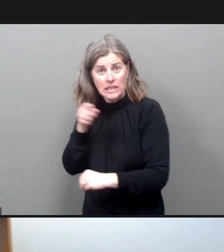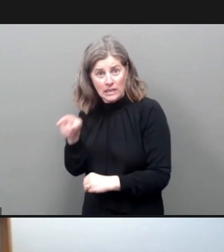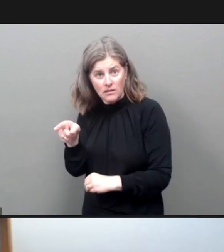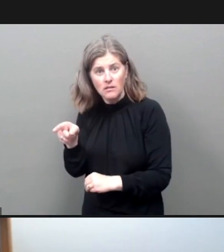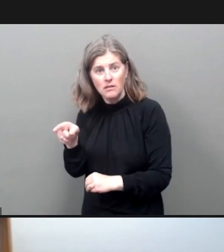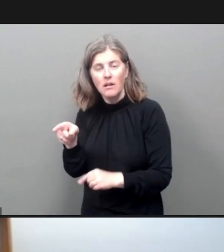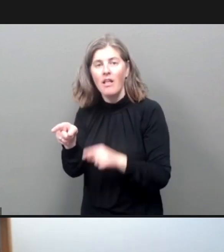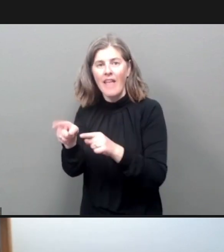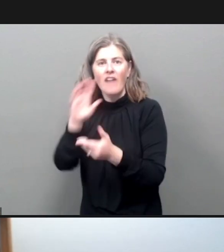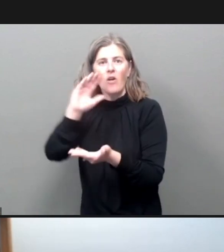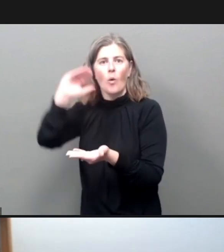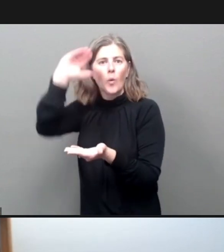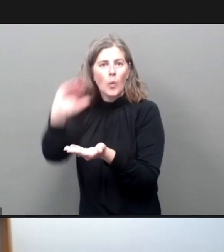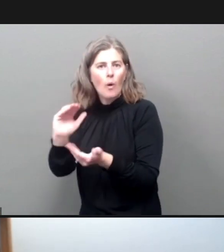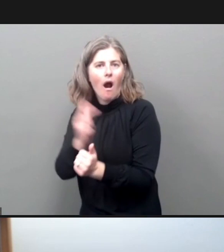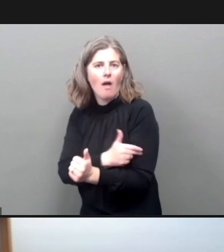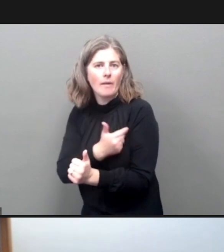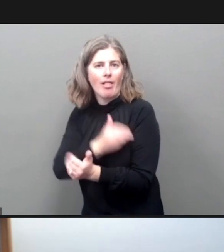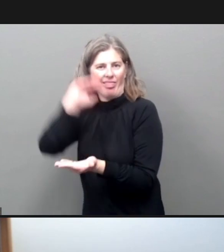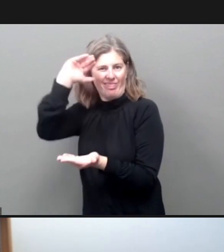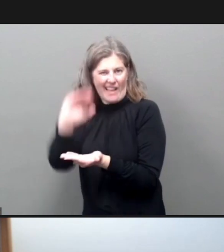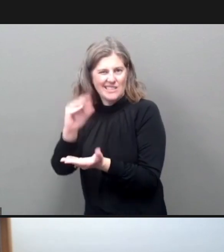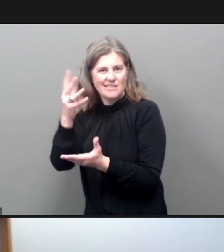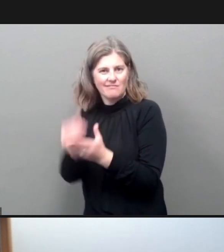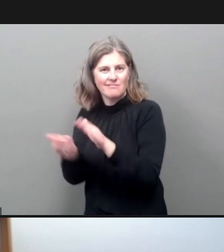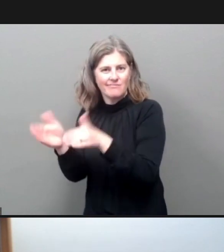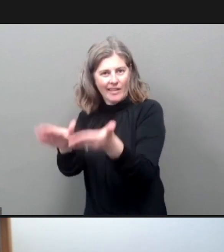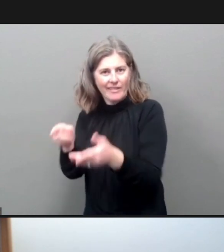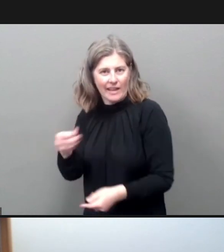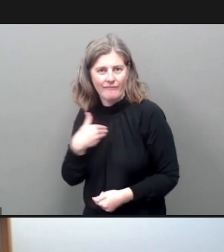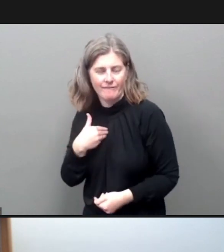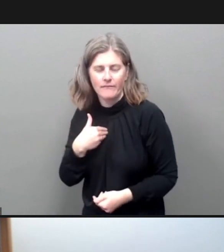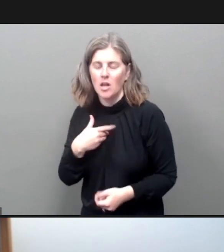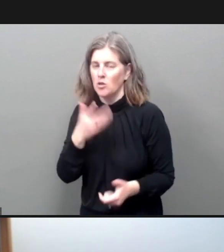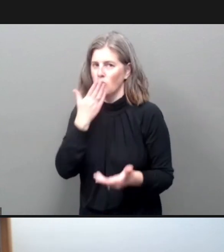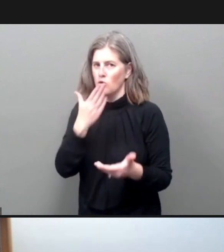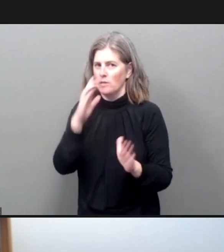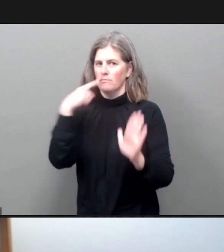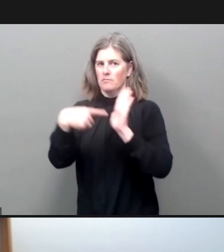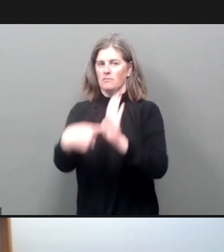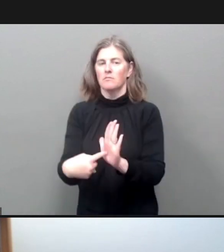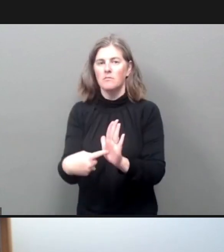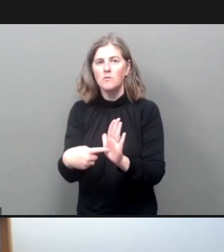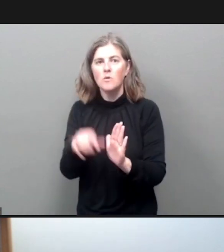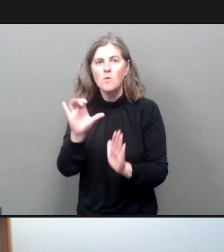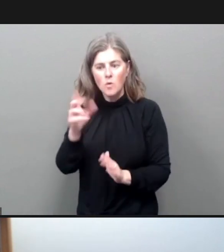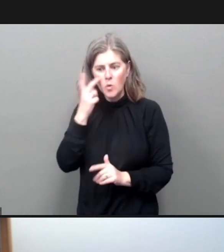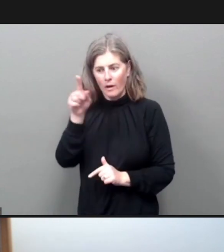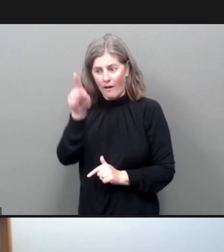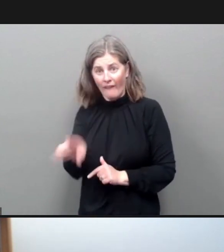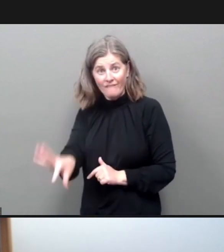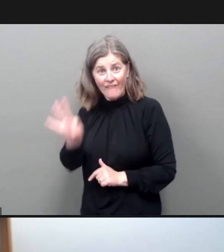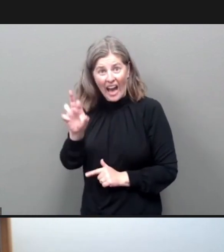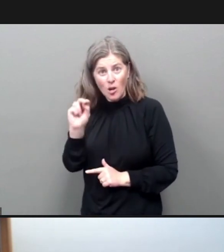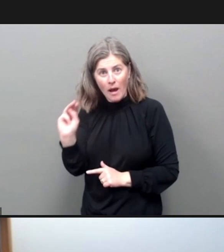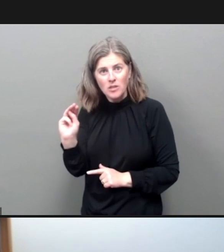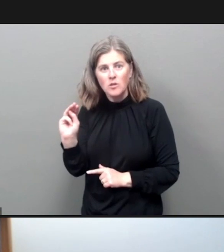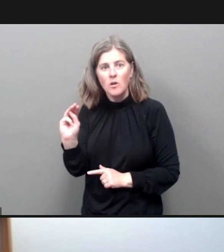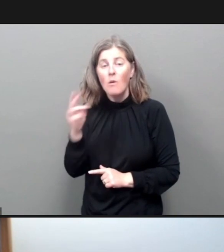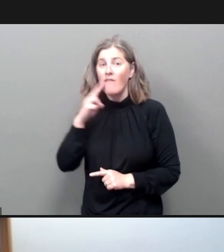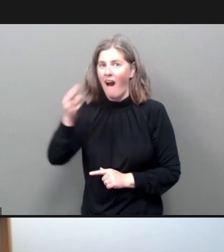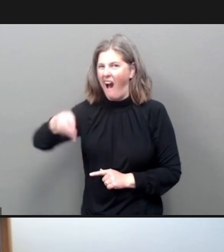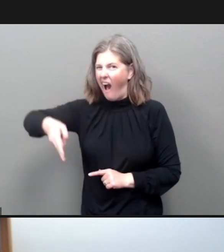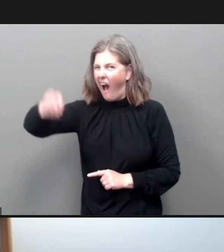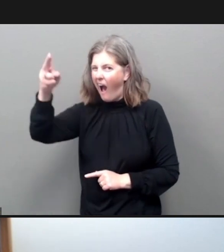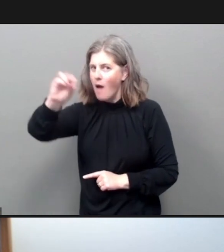fewer hospitalizations and deaths. And it's a great graph because you can find New Mexico on there, and New Mexico has a high